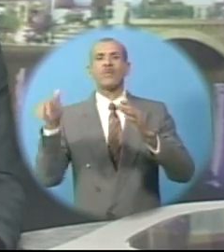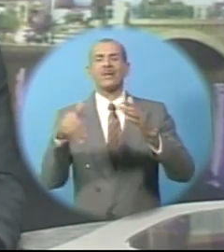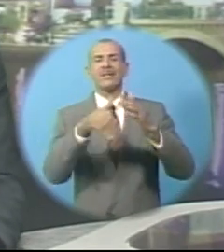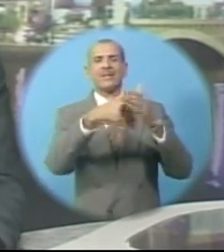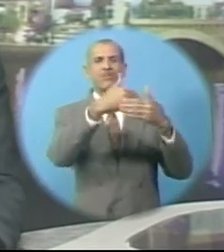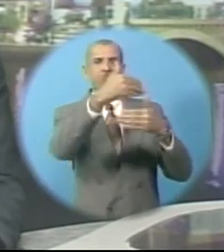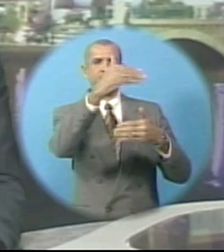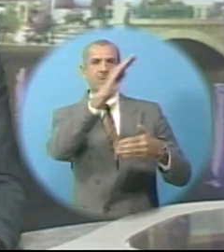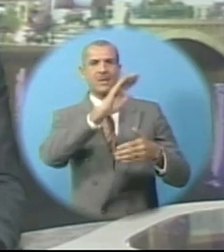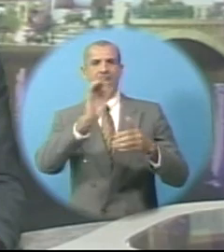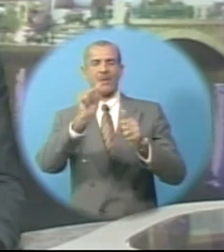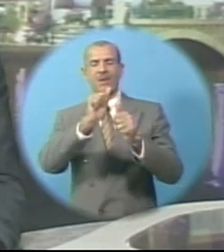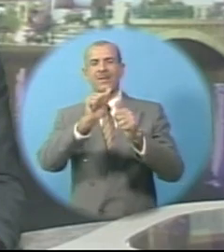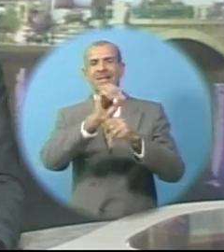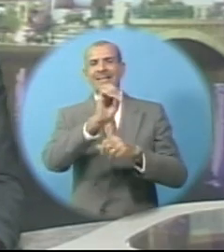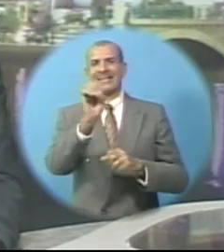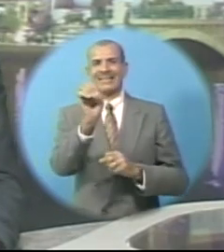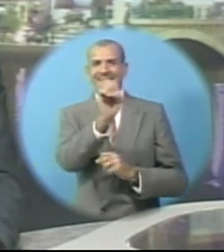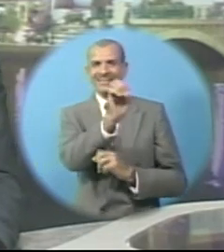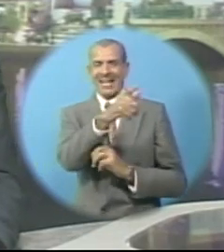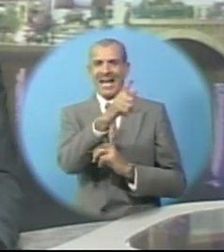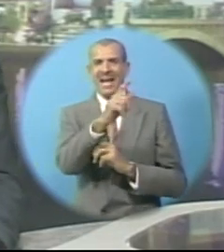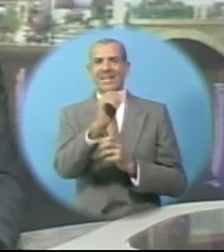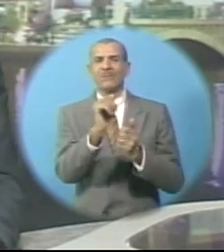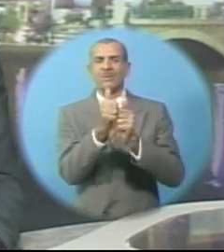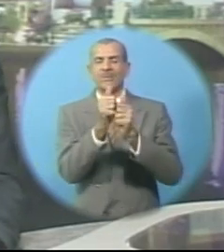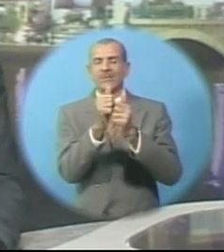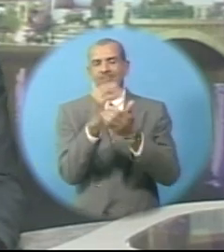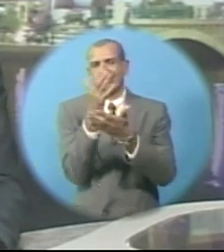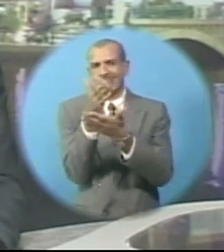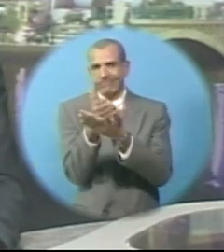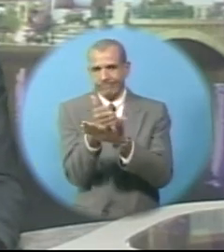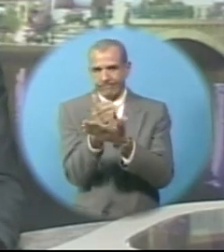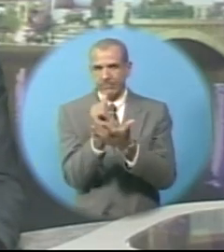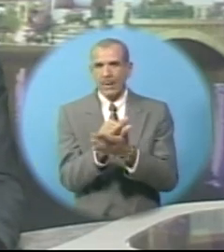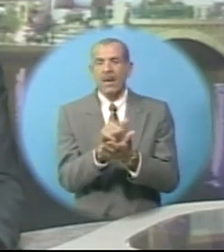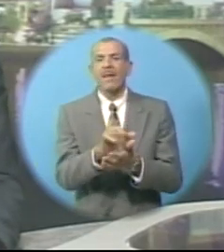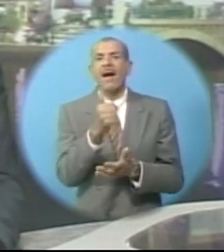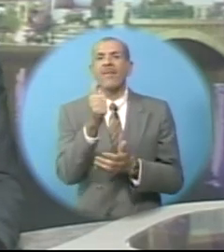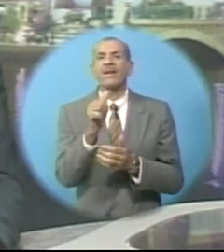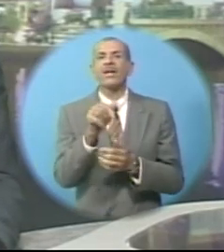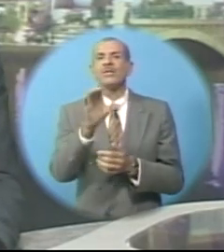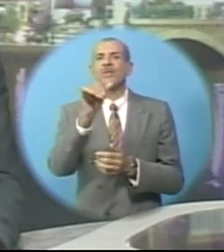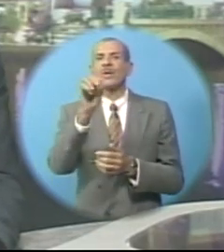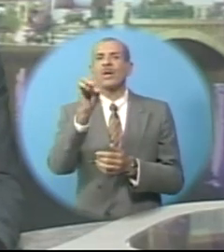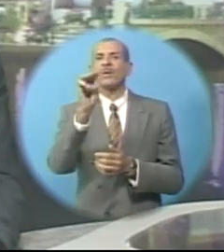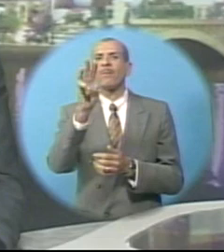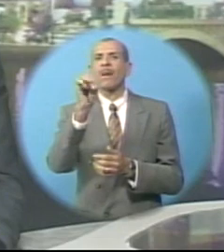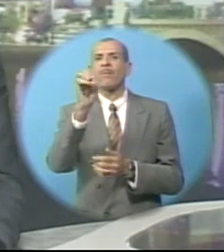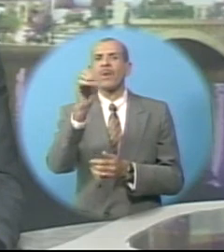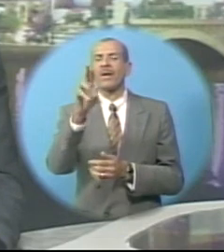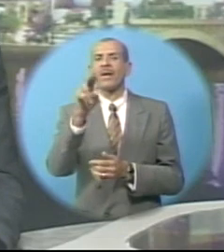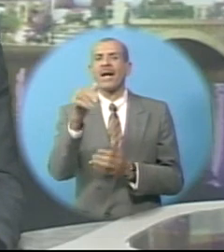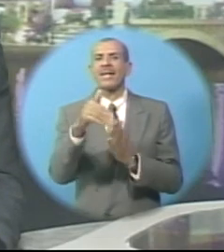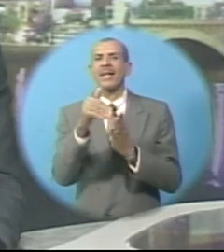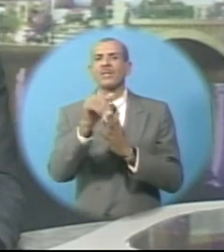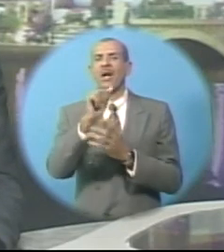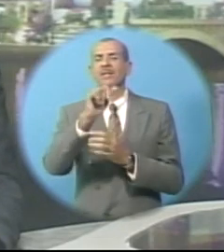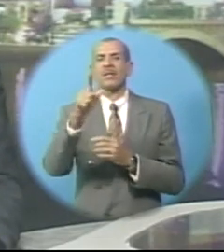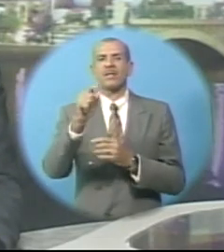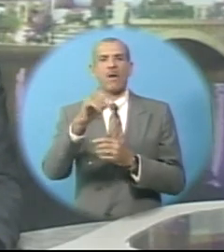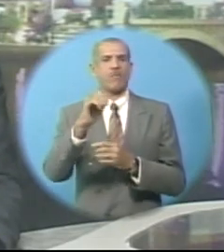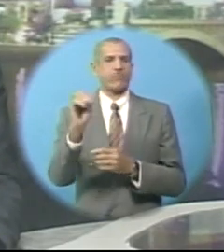exposed eastern side of the facility, causing the game to be called off. The other game, Cormier versus All-Stars, was also called